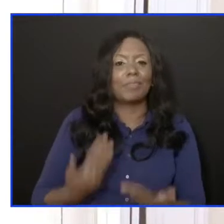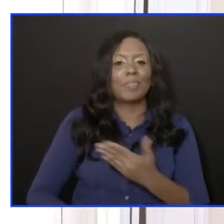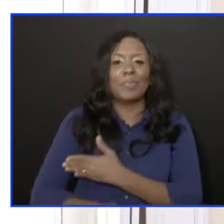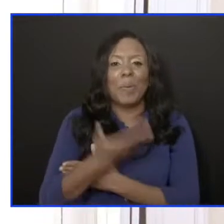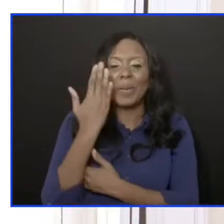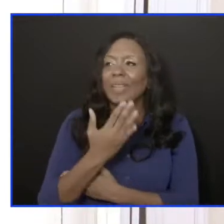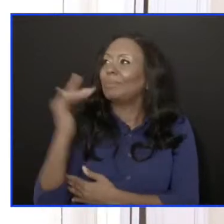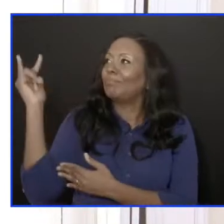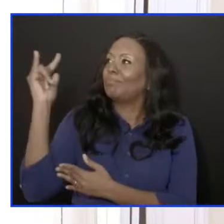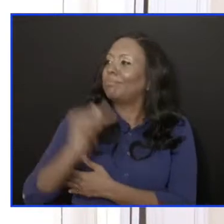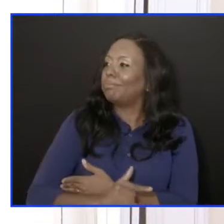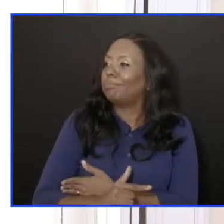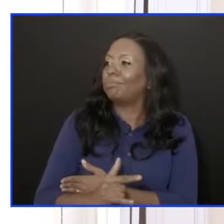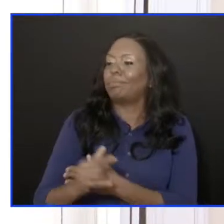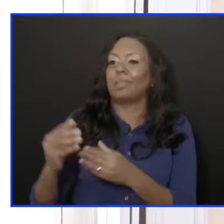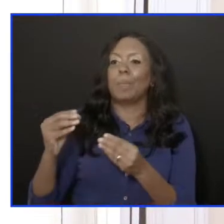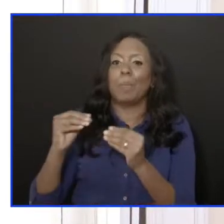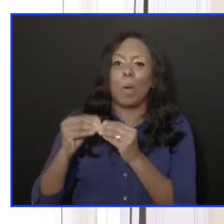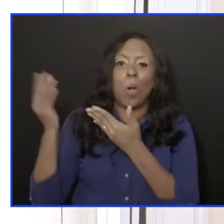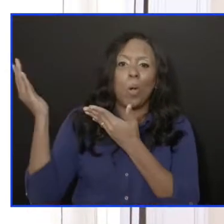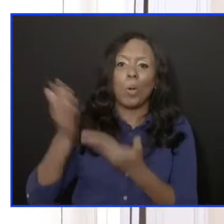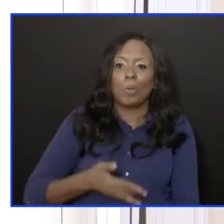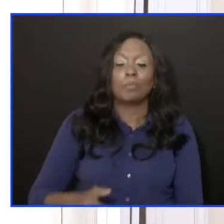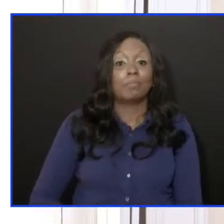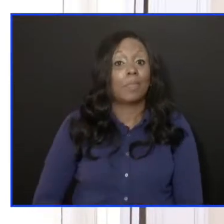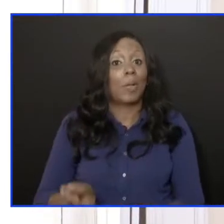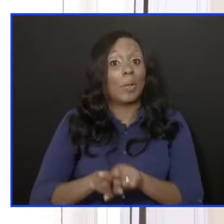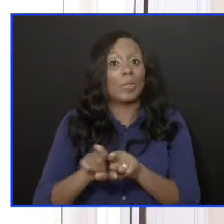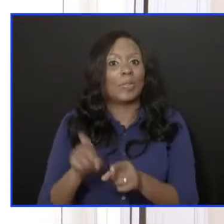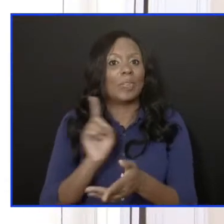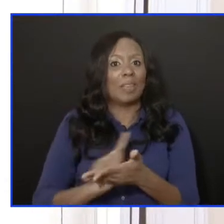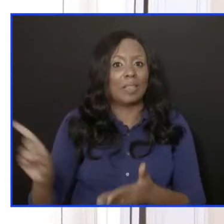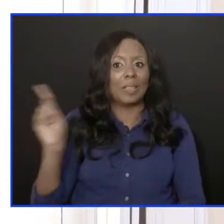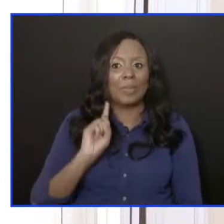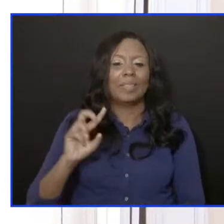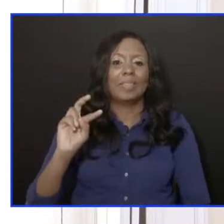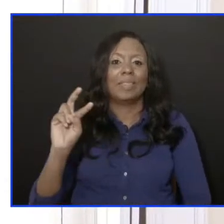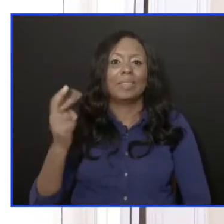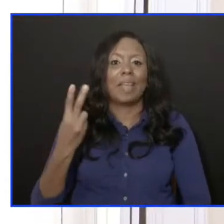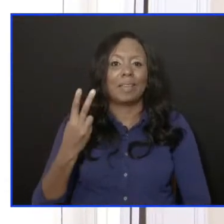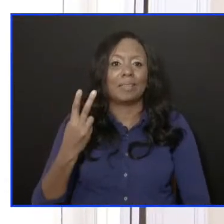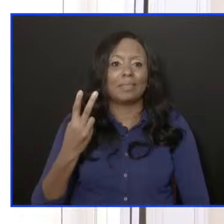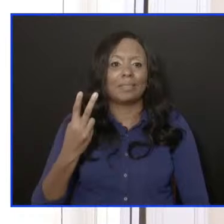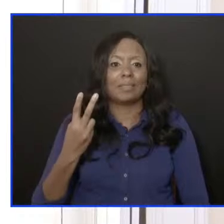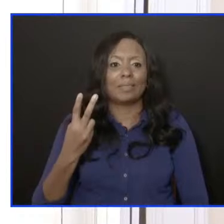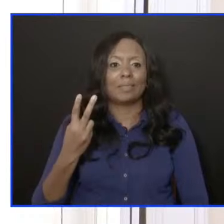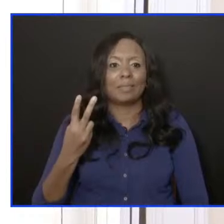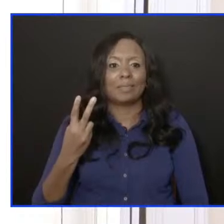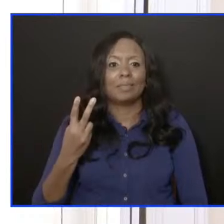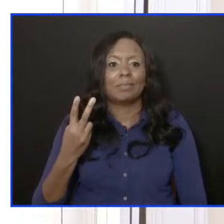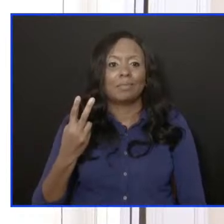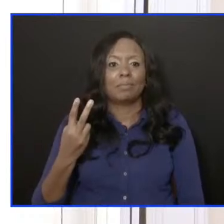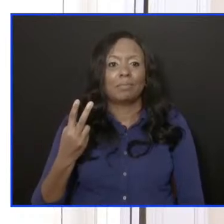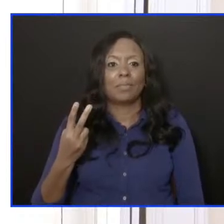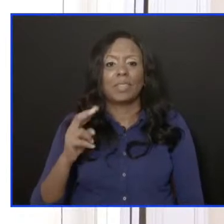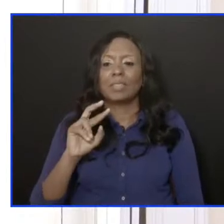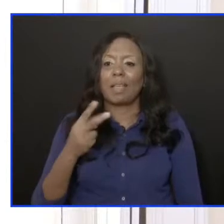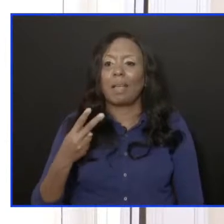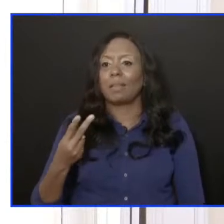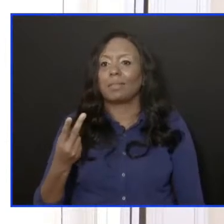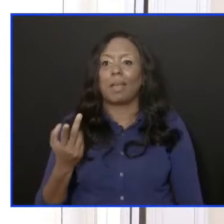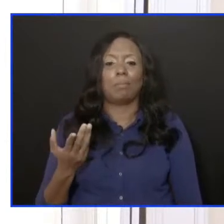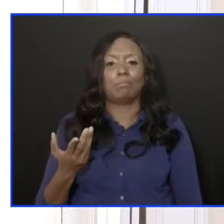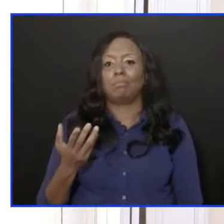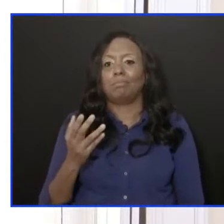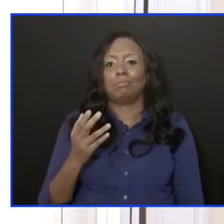again. Last week we got the second tranche of vaccines. At the same time, this morning, as the